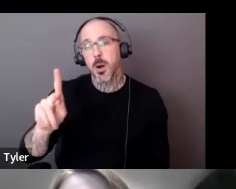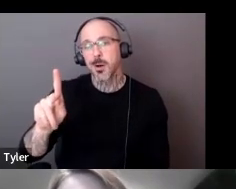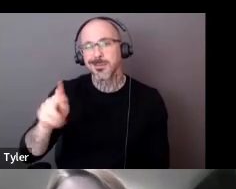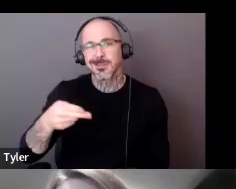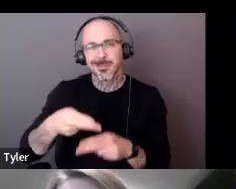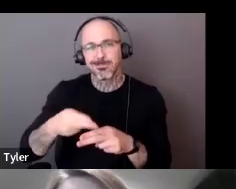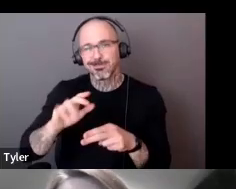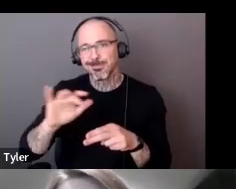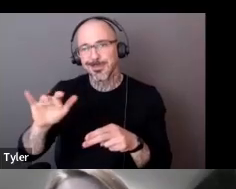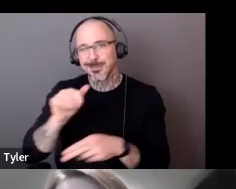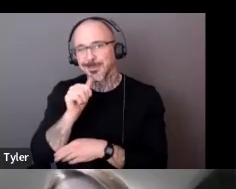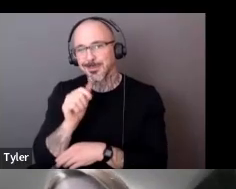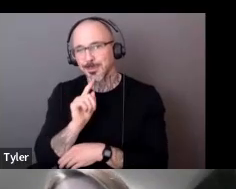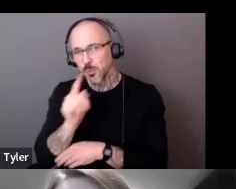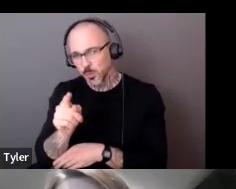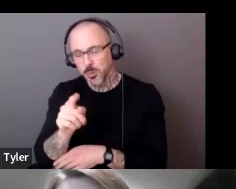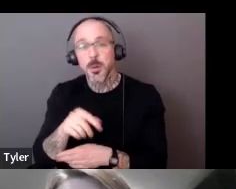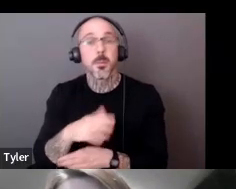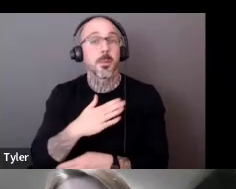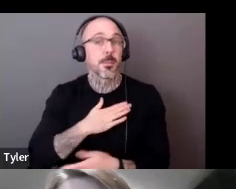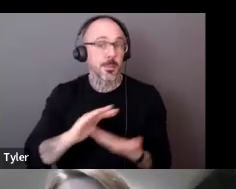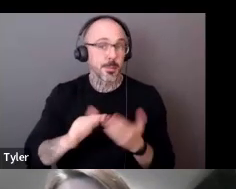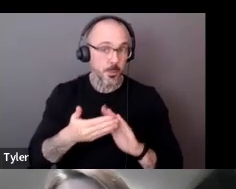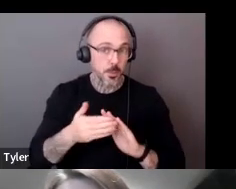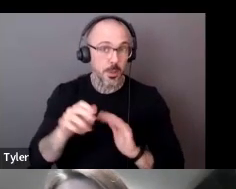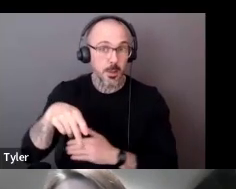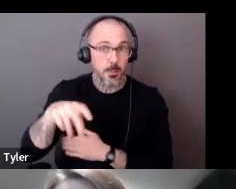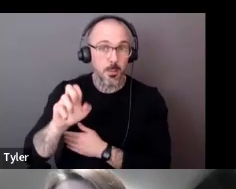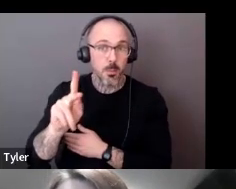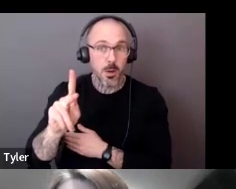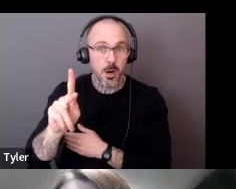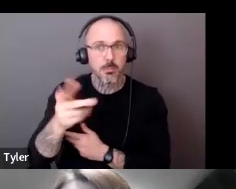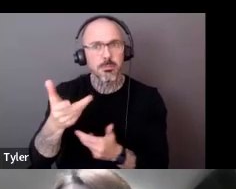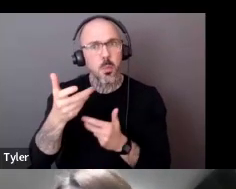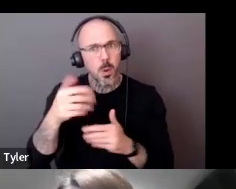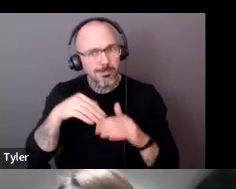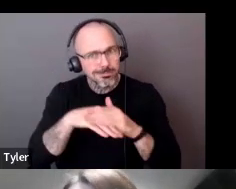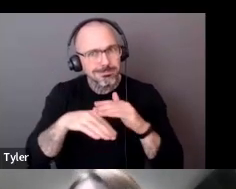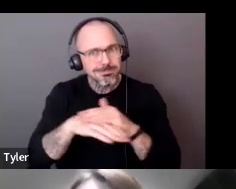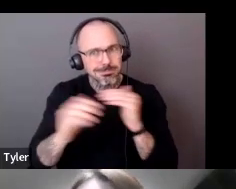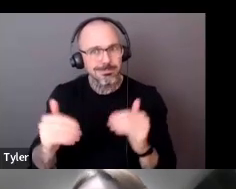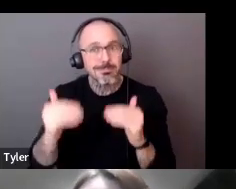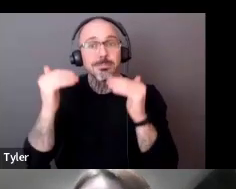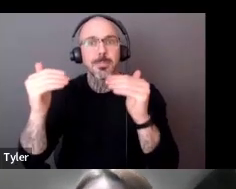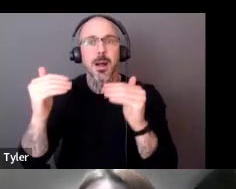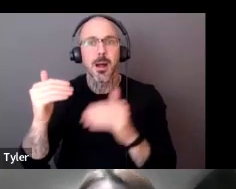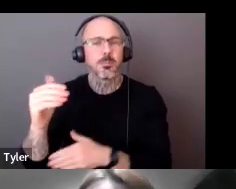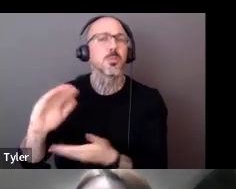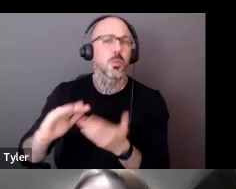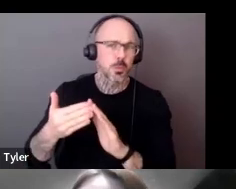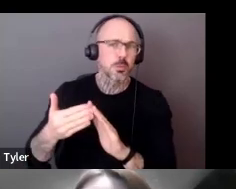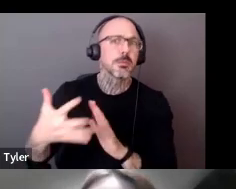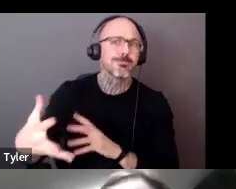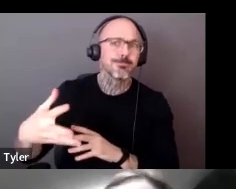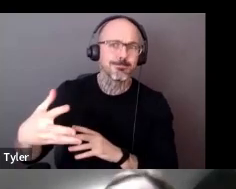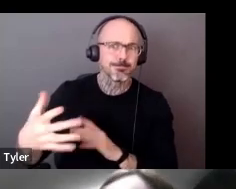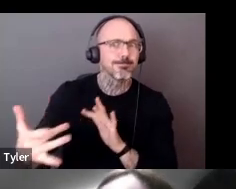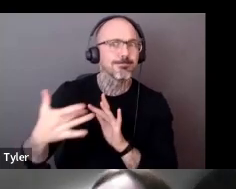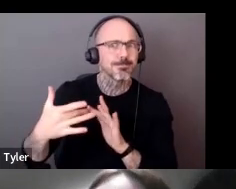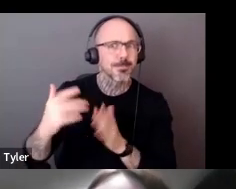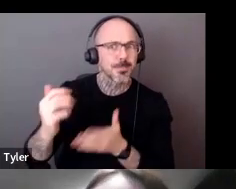make community. I helped put buttons on the building to open